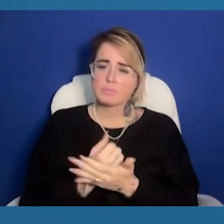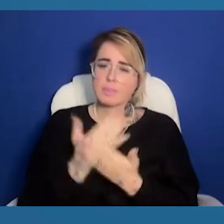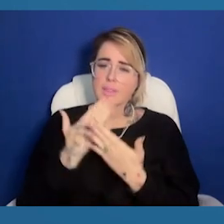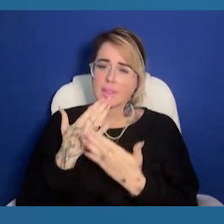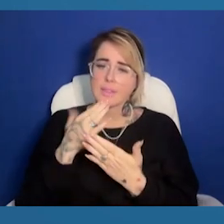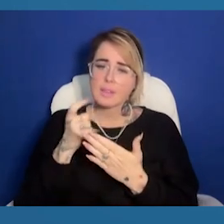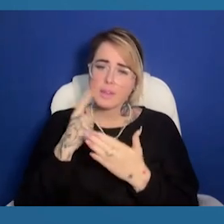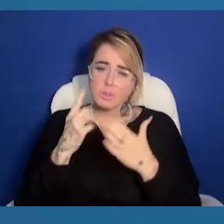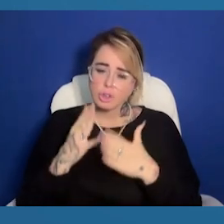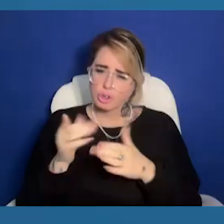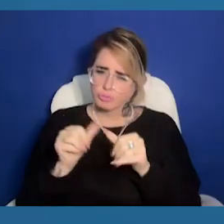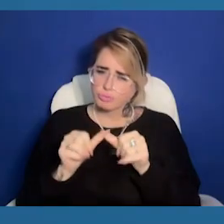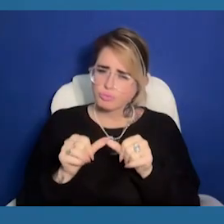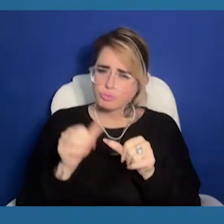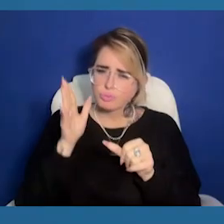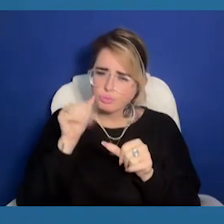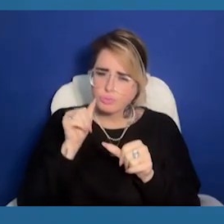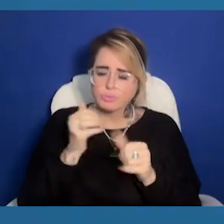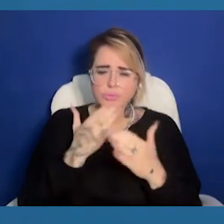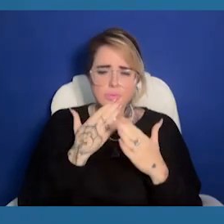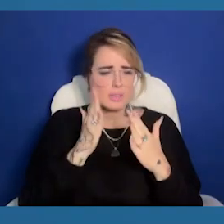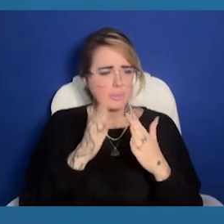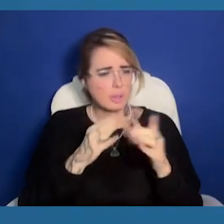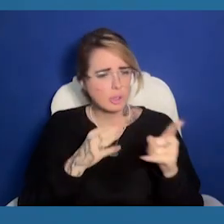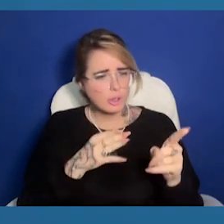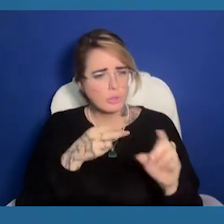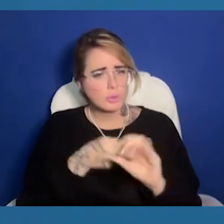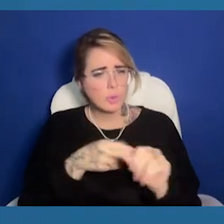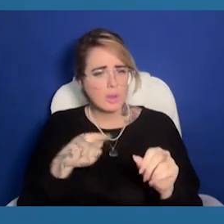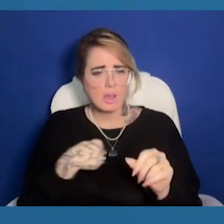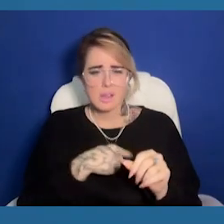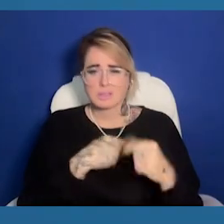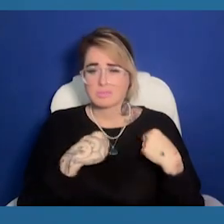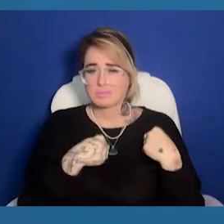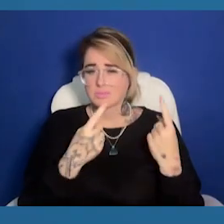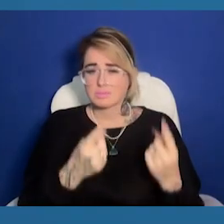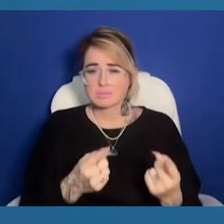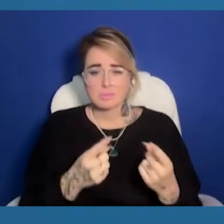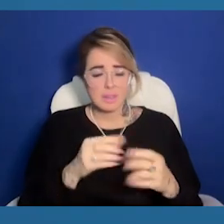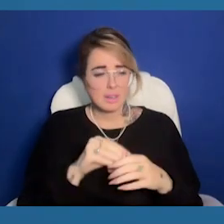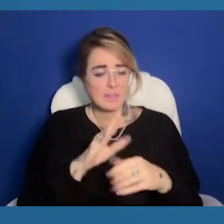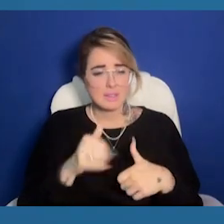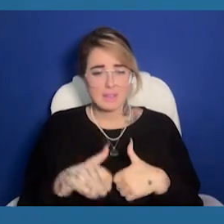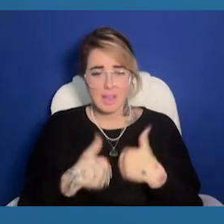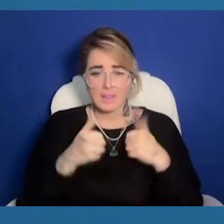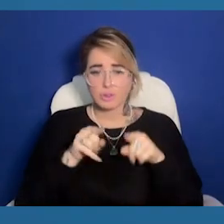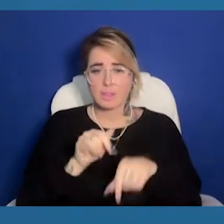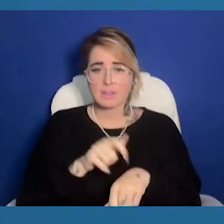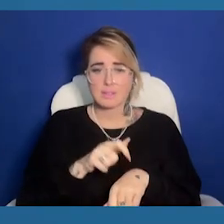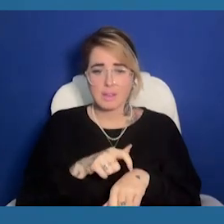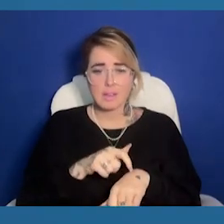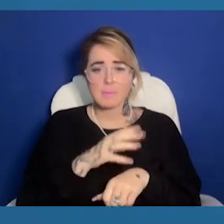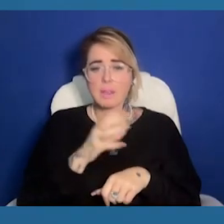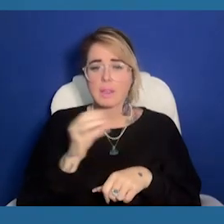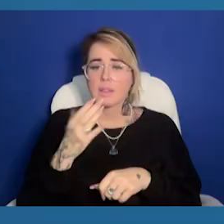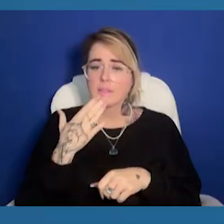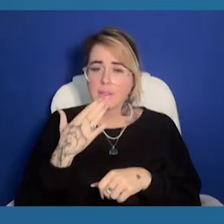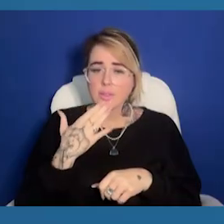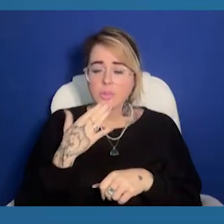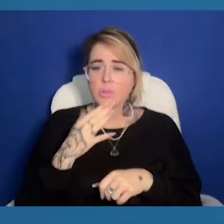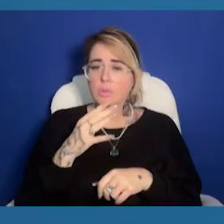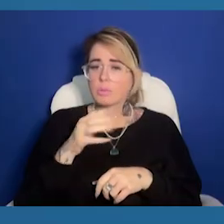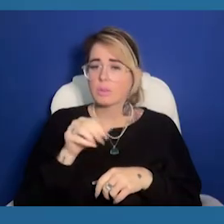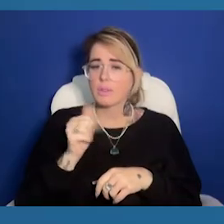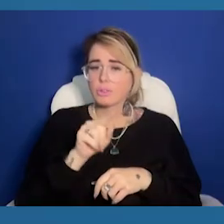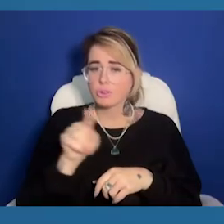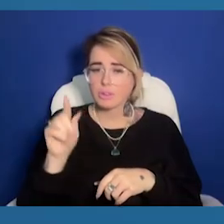standing steadfast. I want to thank the speaker for being with us in every aspect of his life during those days. I want to thank the Andrew Stewart Cousins,